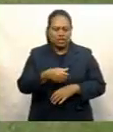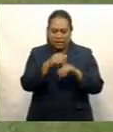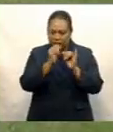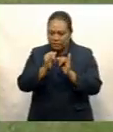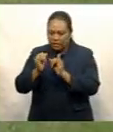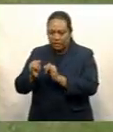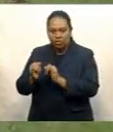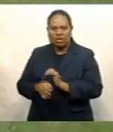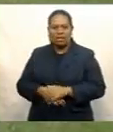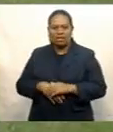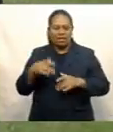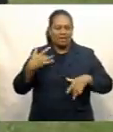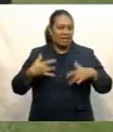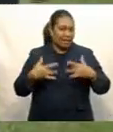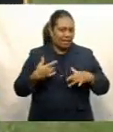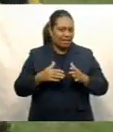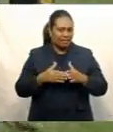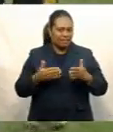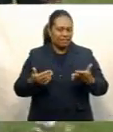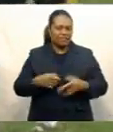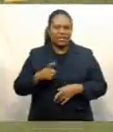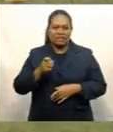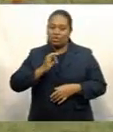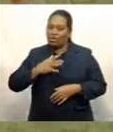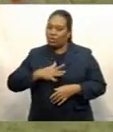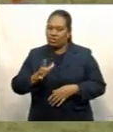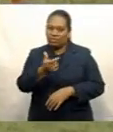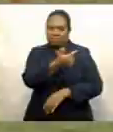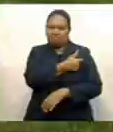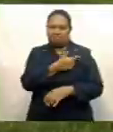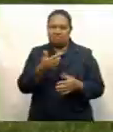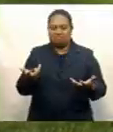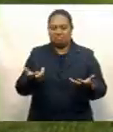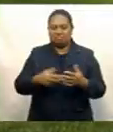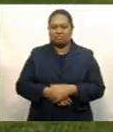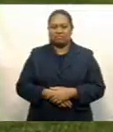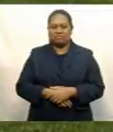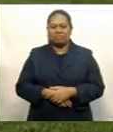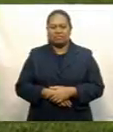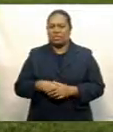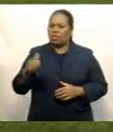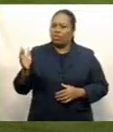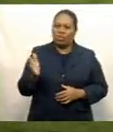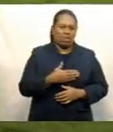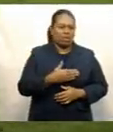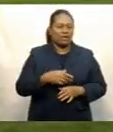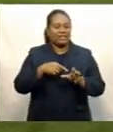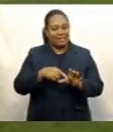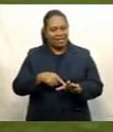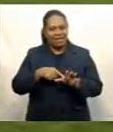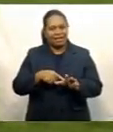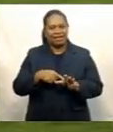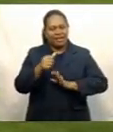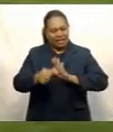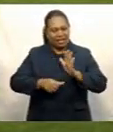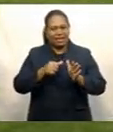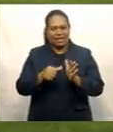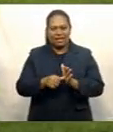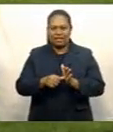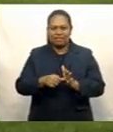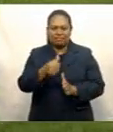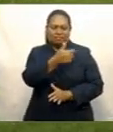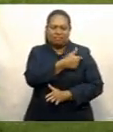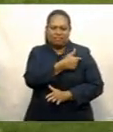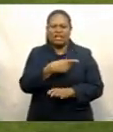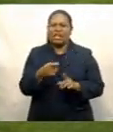his own accord when they don't want to get vaccinated. Every kid is vaccinated at a young age. Every kid was vaccinated for